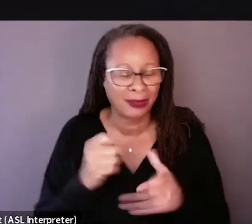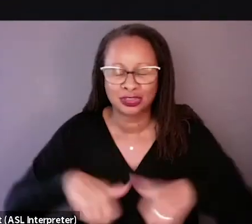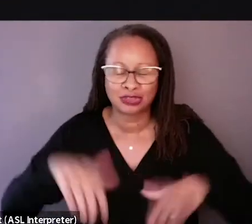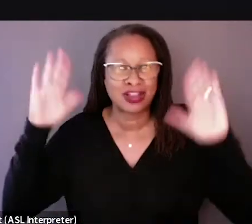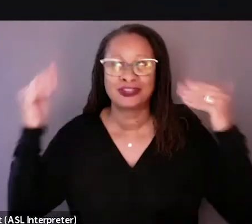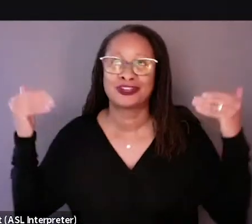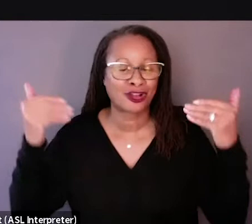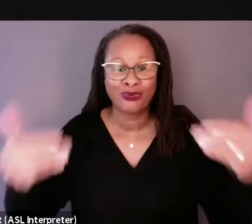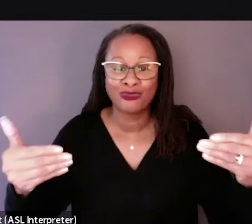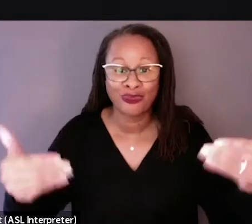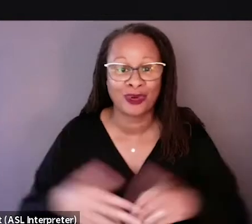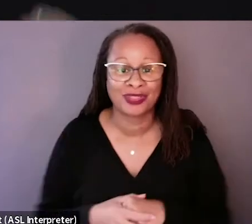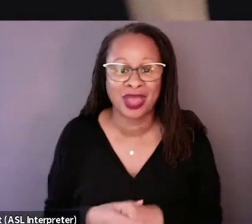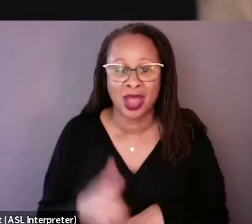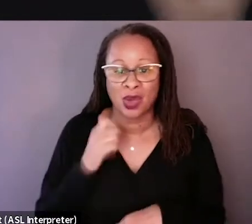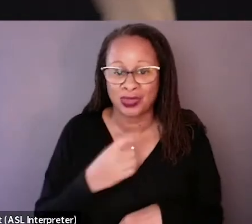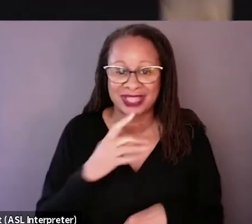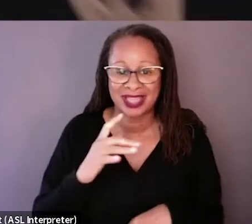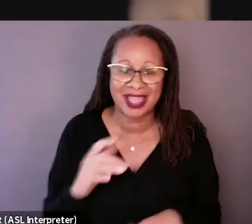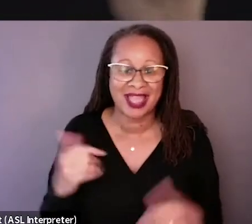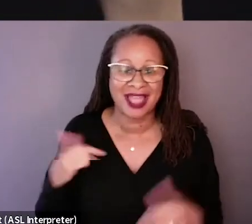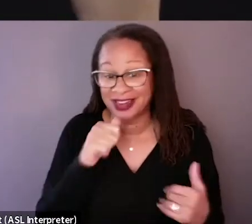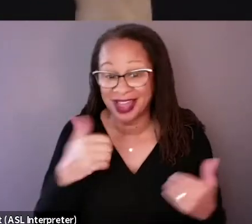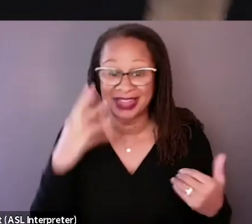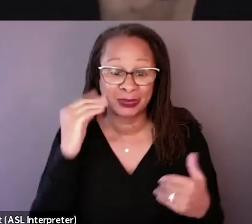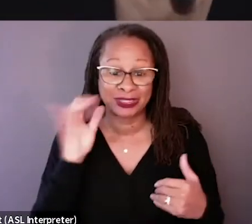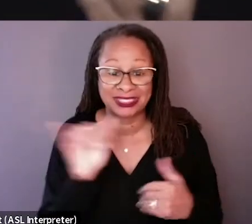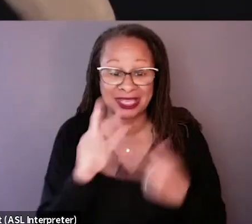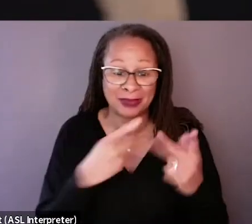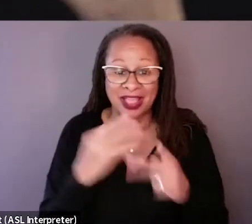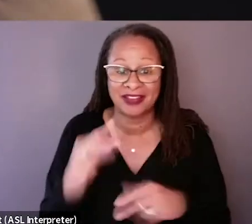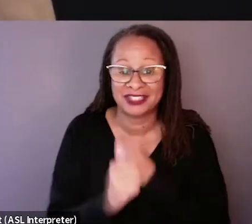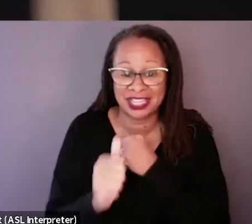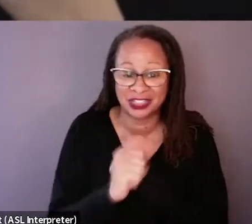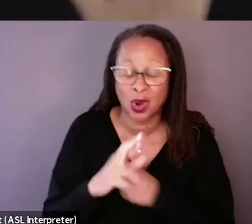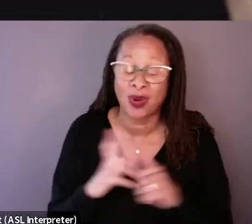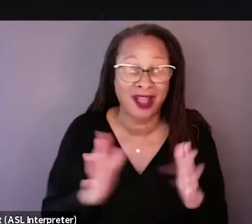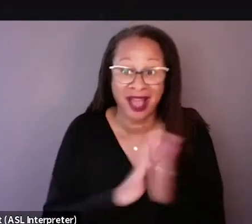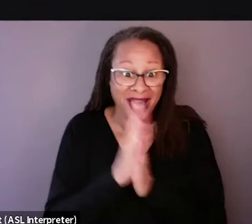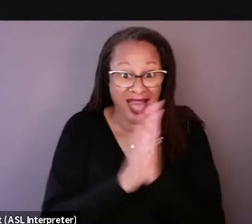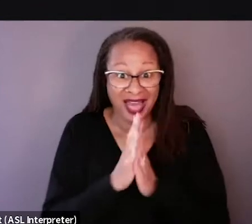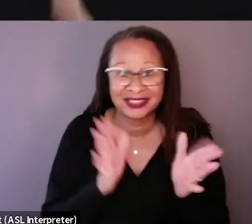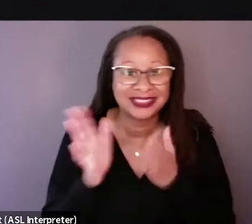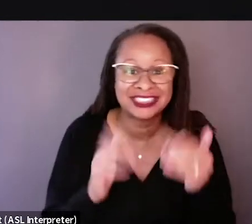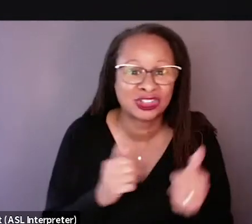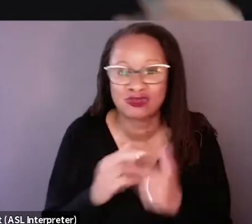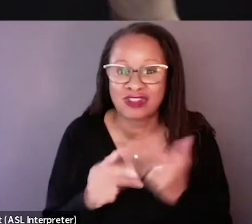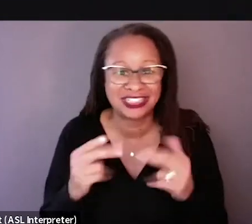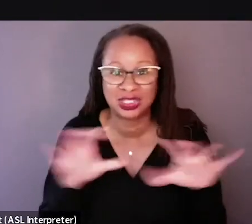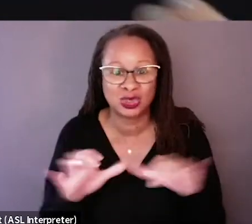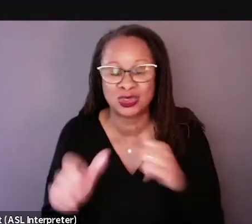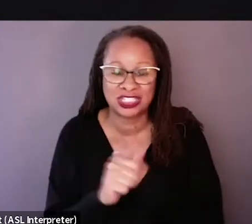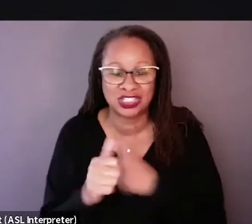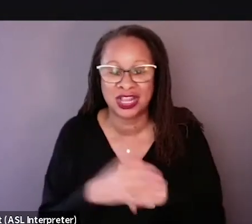forth. And I wouldn't say that I haven't experienced the same kind of danger or adrenaline rush that Katia and Maurice perhaps had at the, you